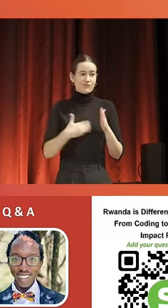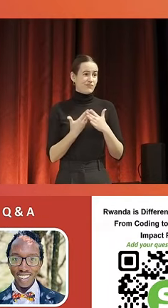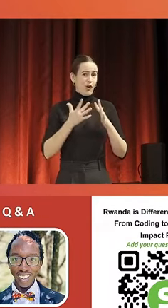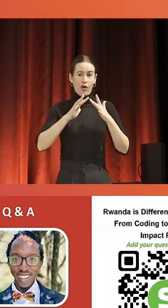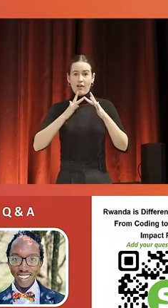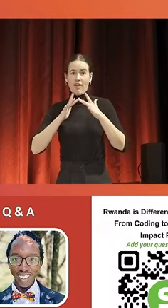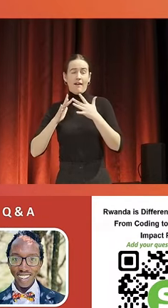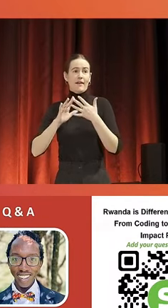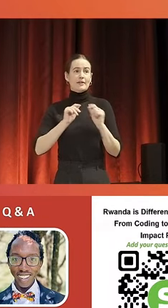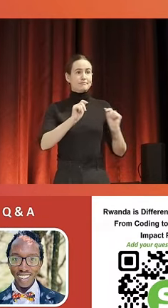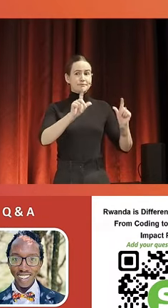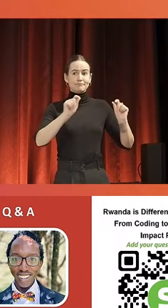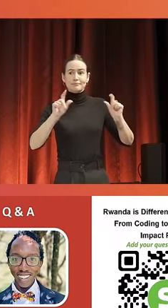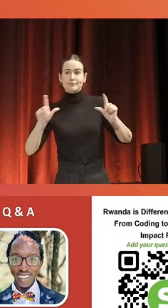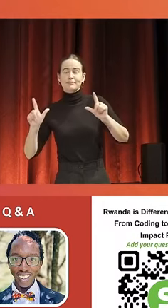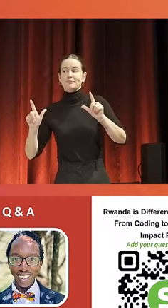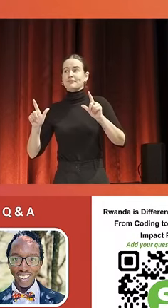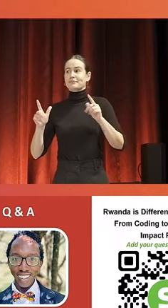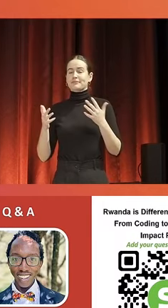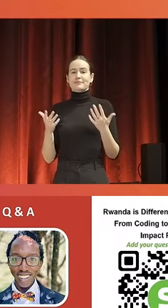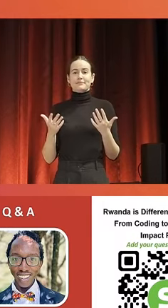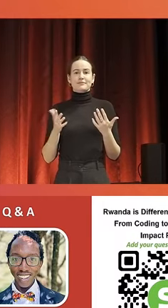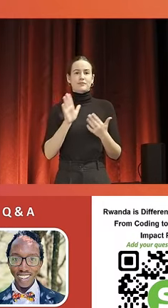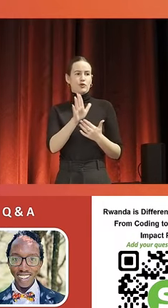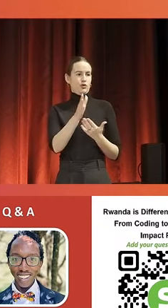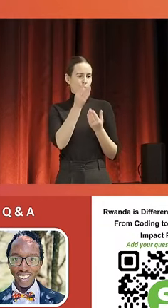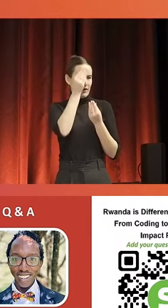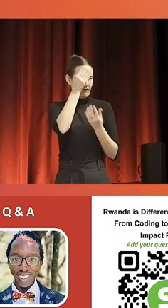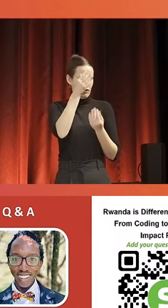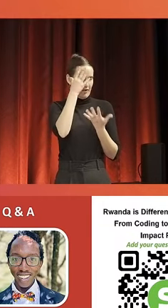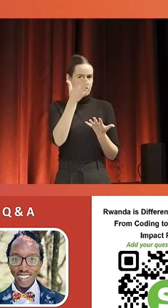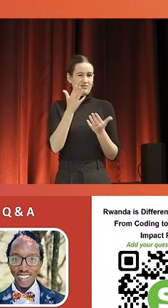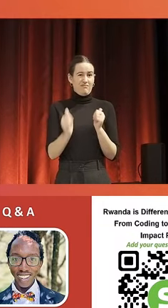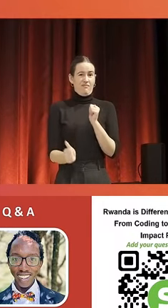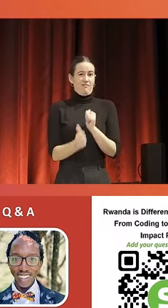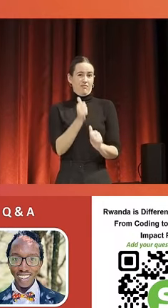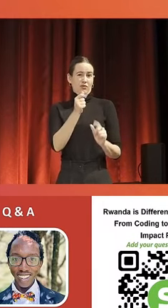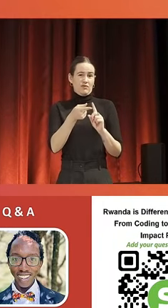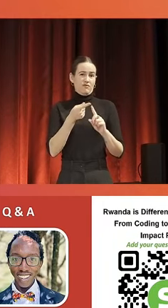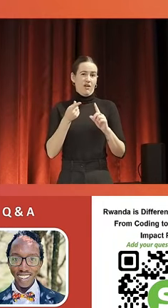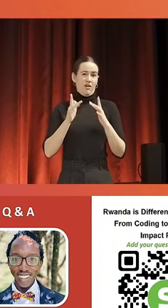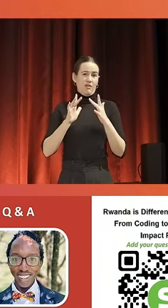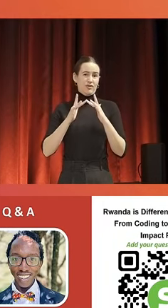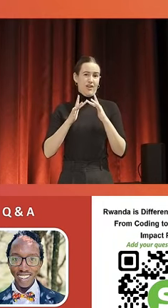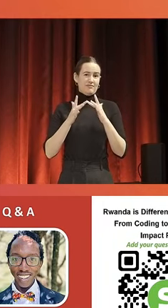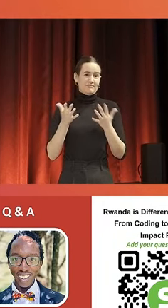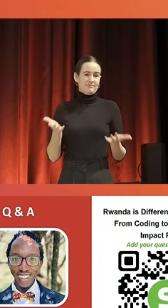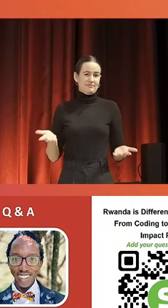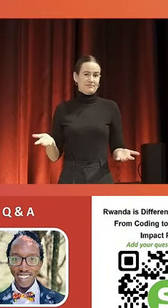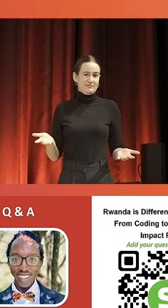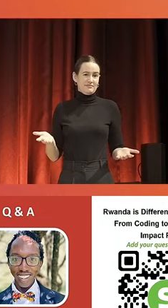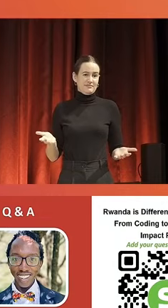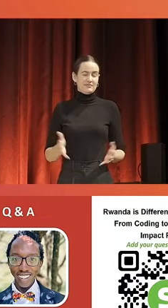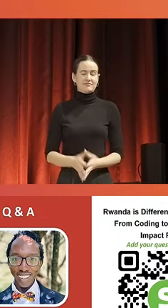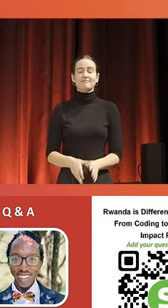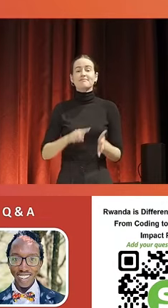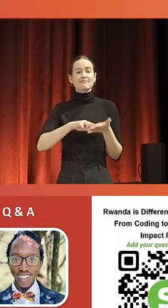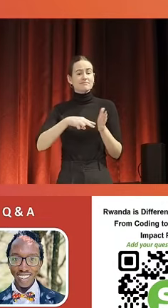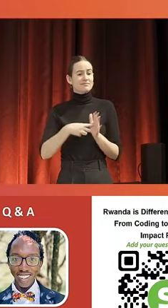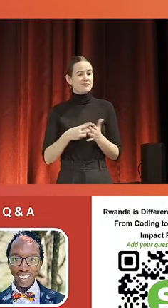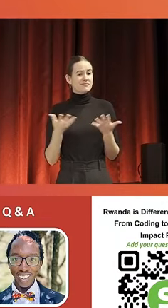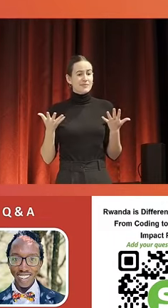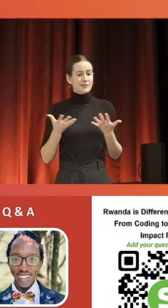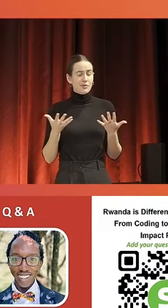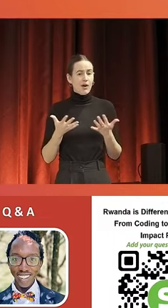consuming, everybody consumes their information from the internet. As a result of that, there's been a lot